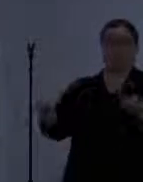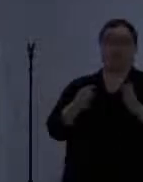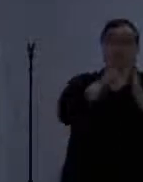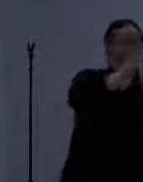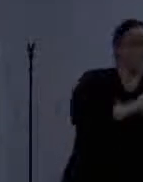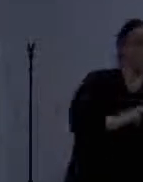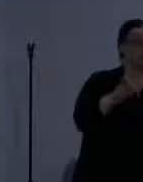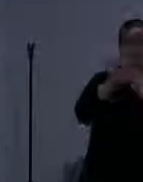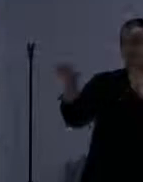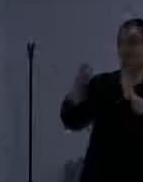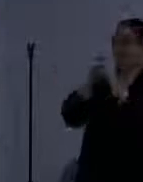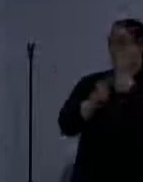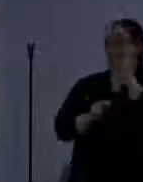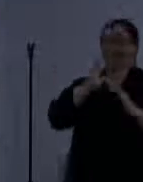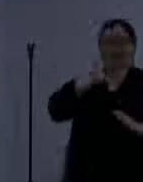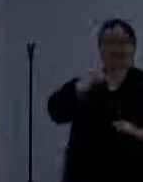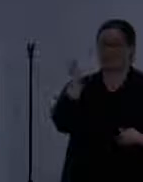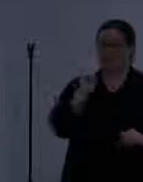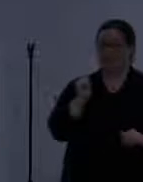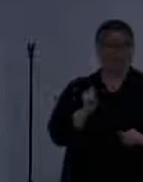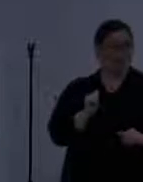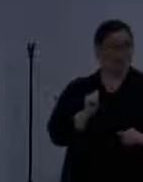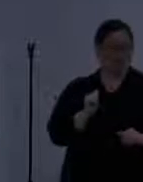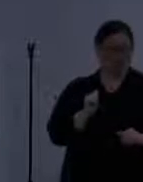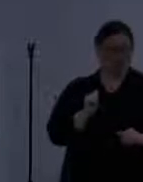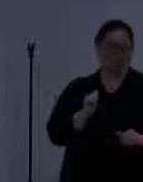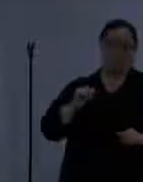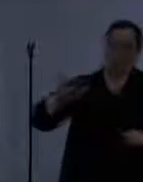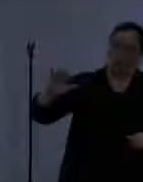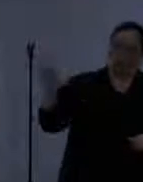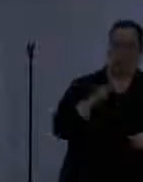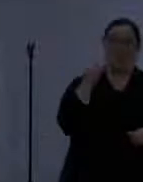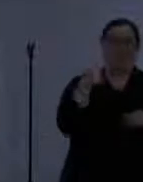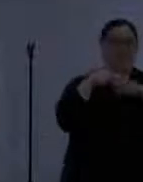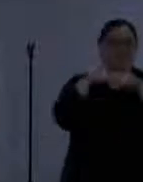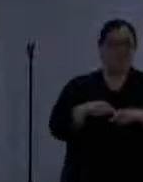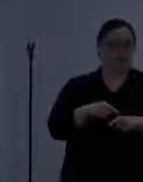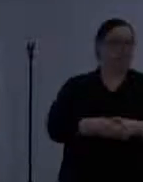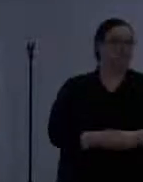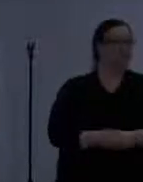not. So I did want to just briefly touch on complaints.